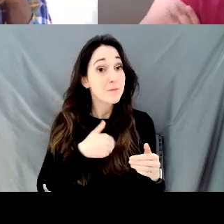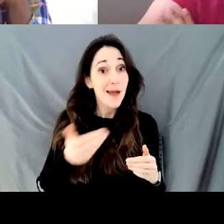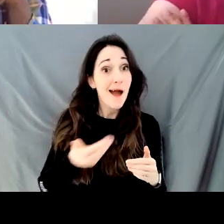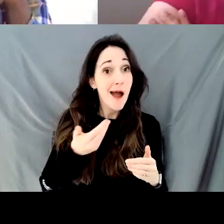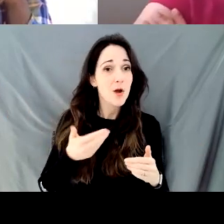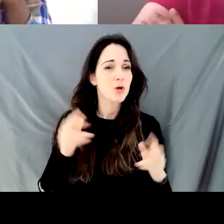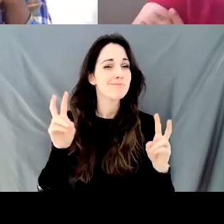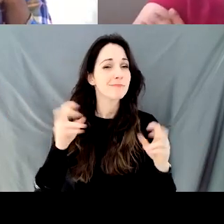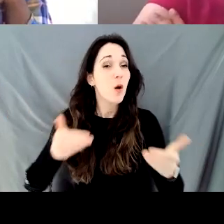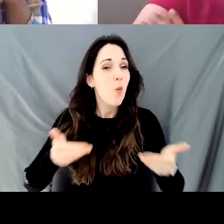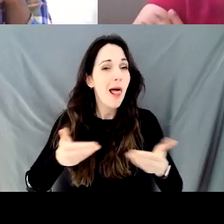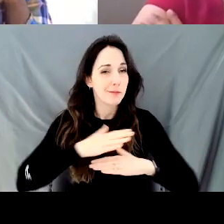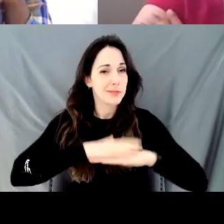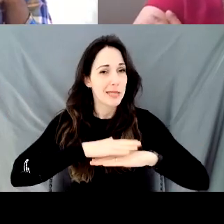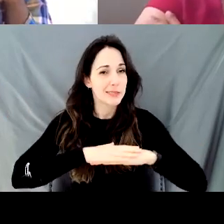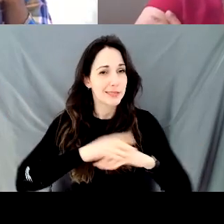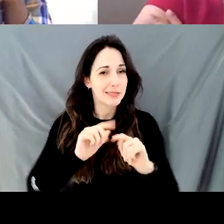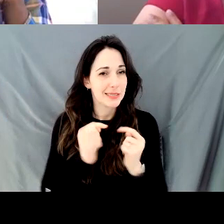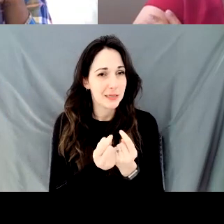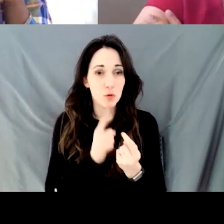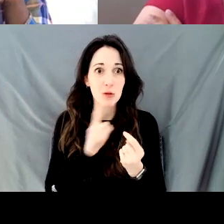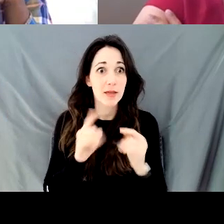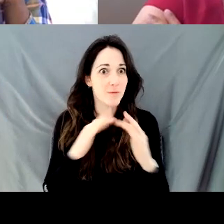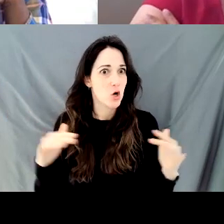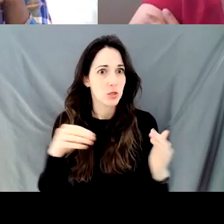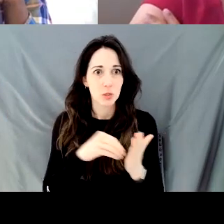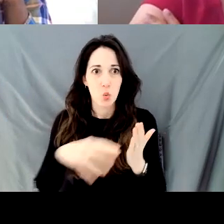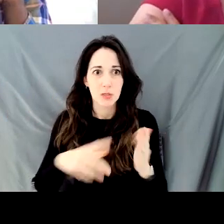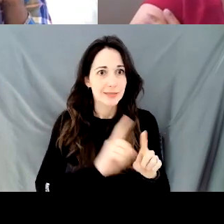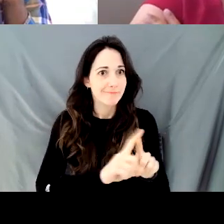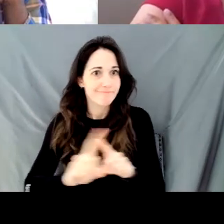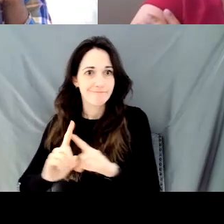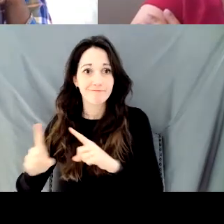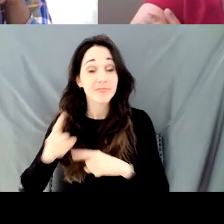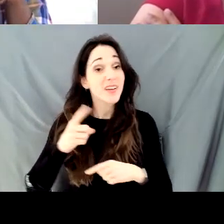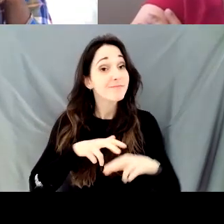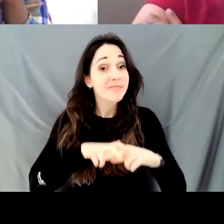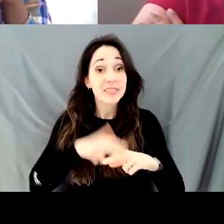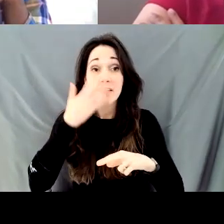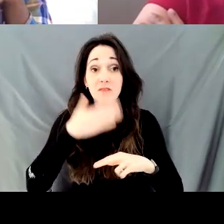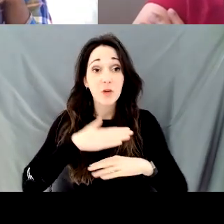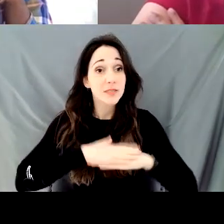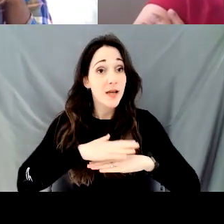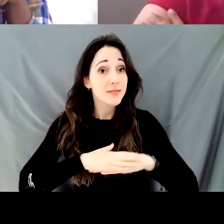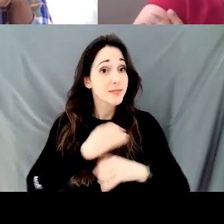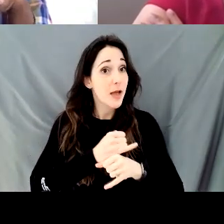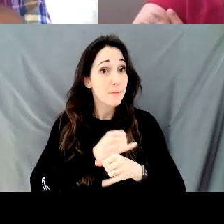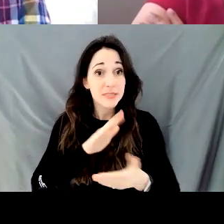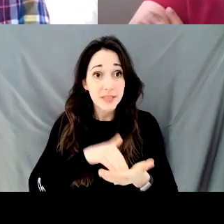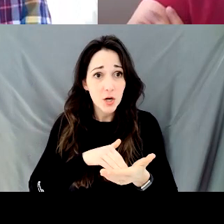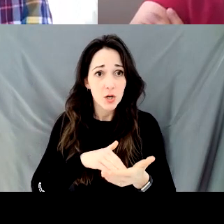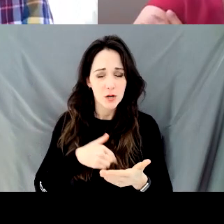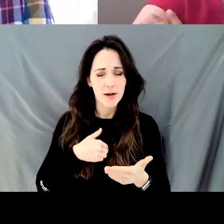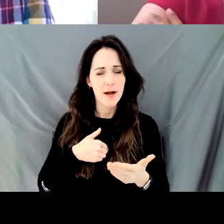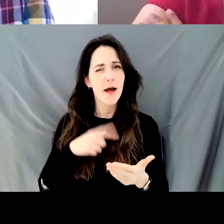diverse team of students who sit at the front desk of the campus center, right? I want folks to walk into that building and